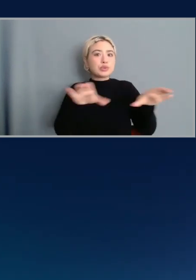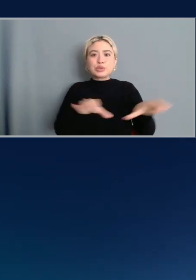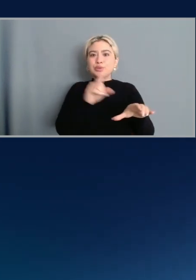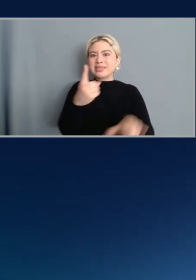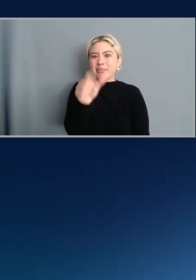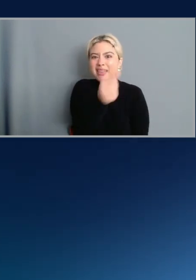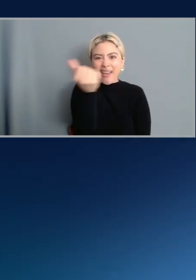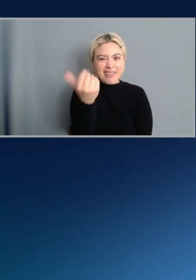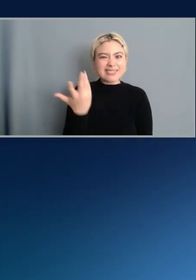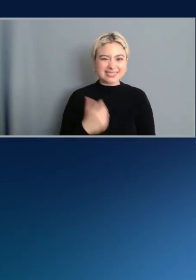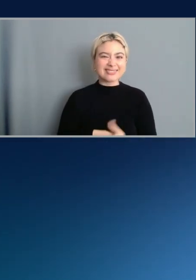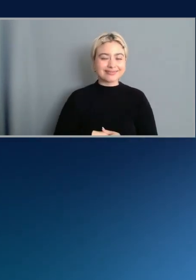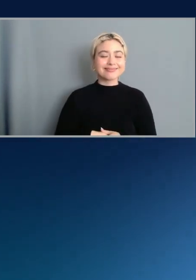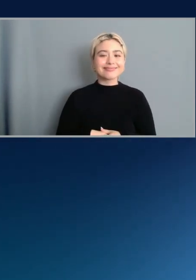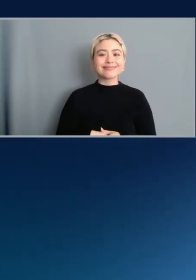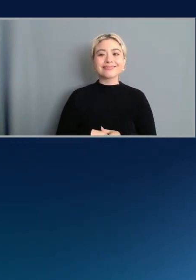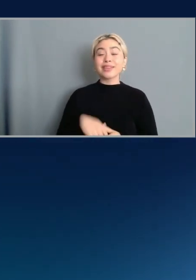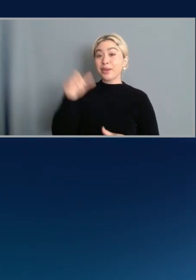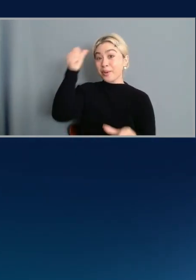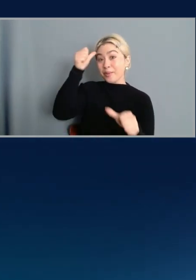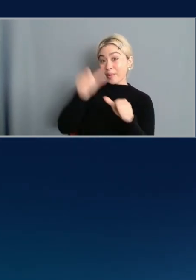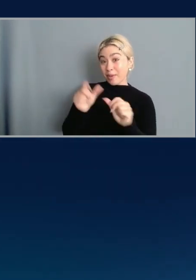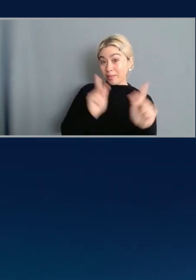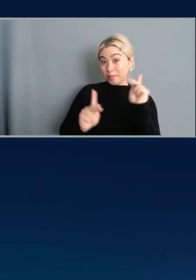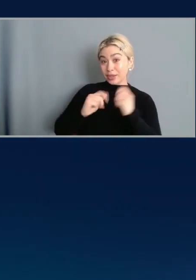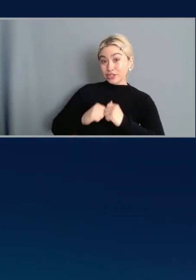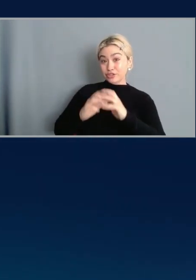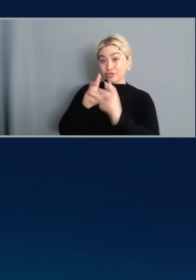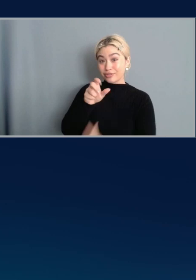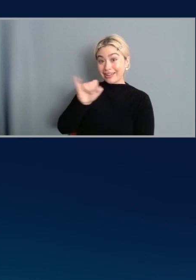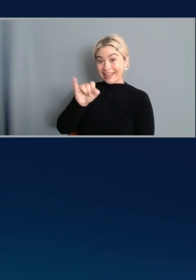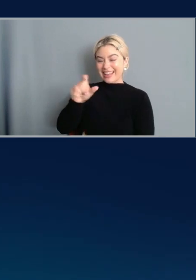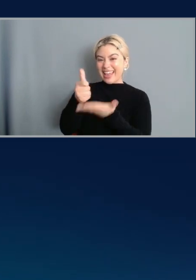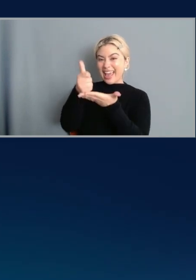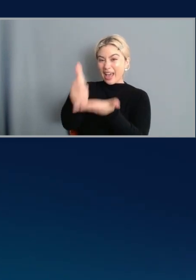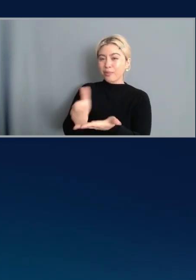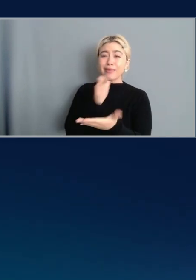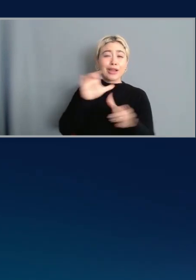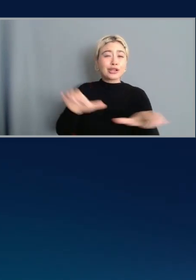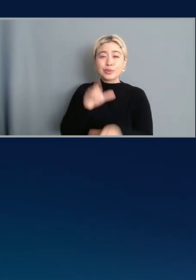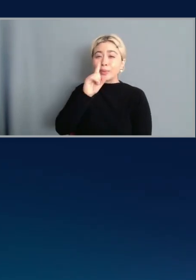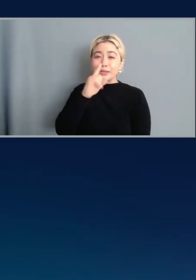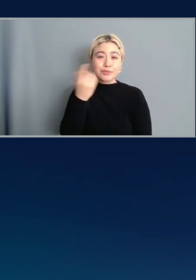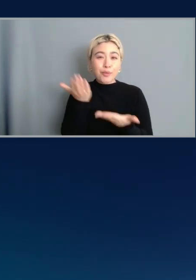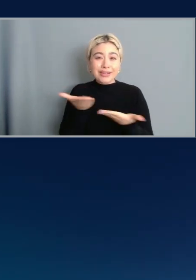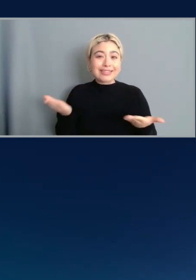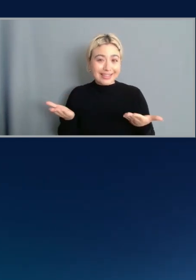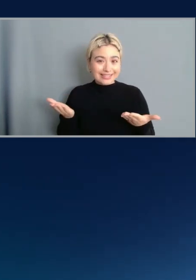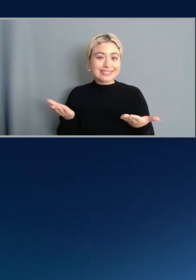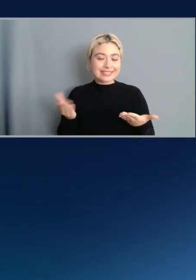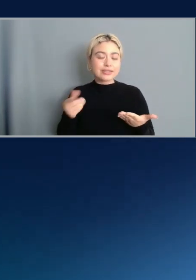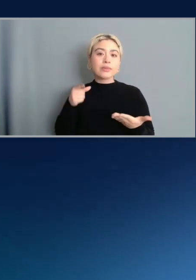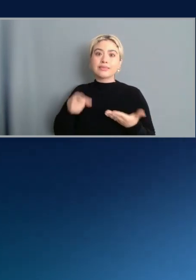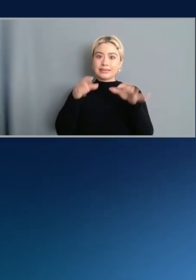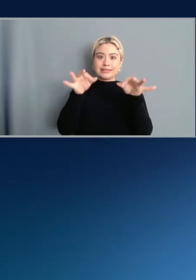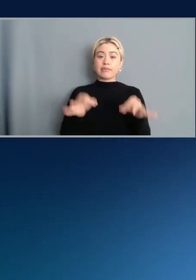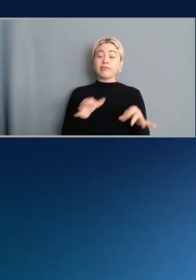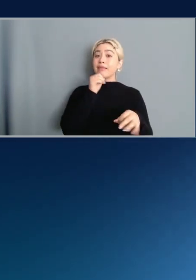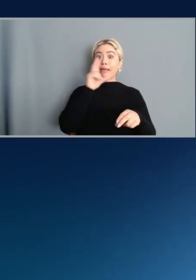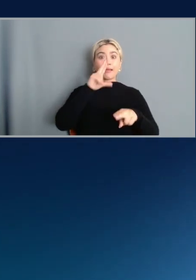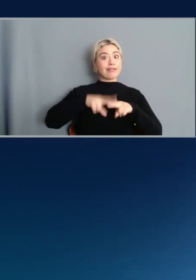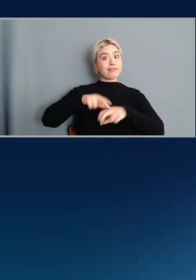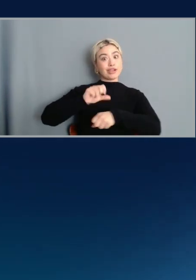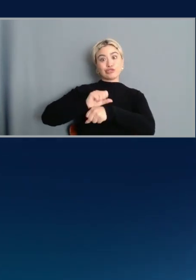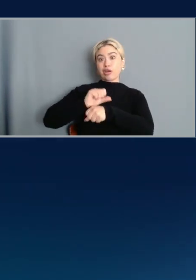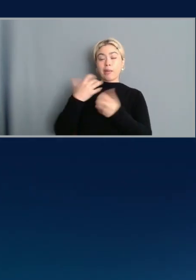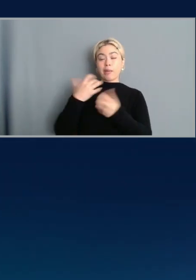Yeah. Remember, folks, Generative AI is here to help you not have to do these boring things. So this is definitely not a fun job. I wouldn't like to